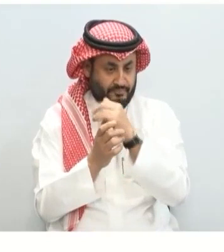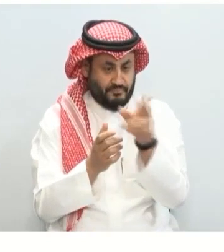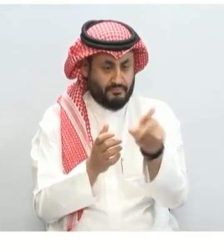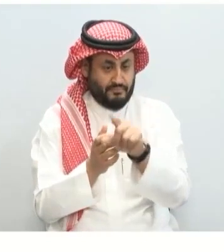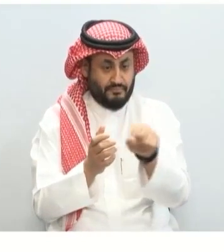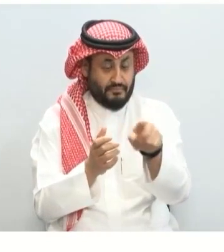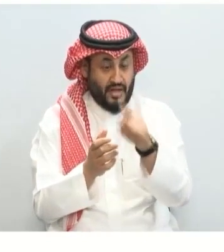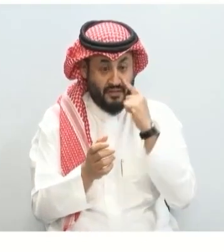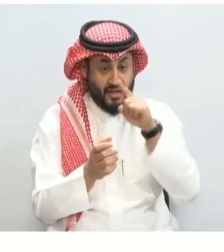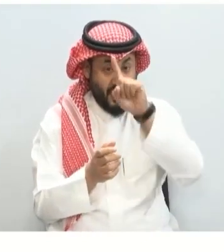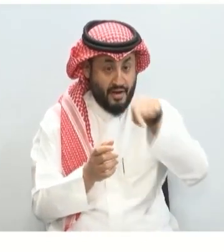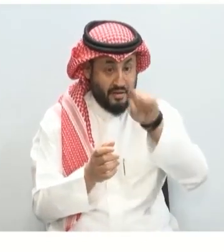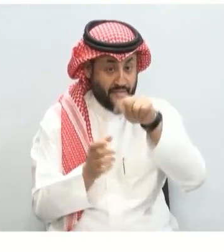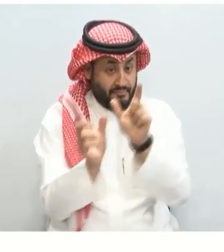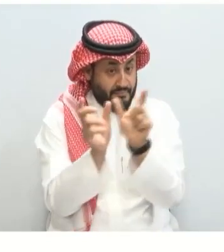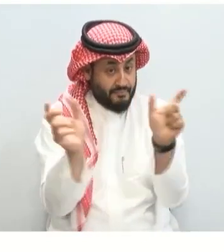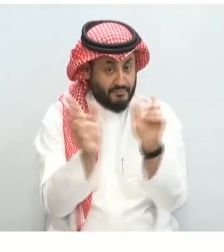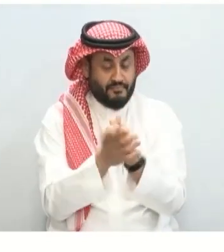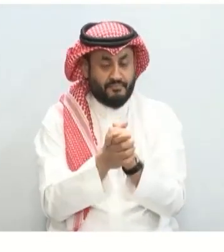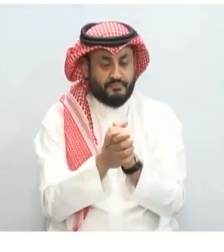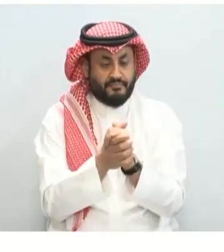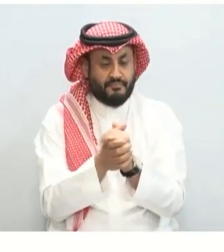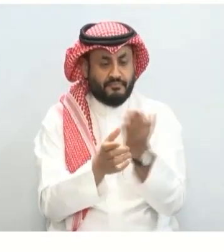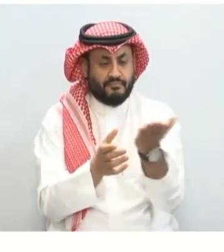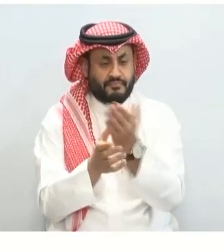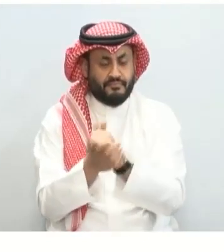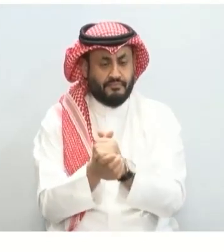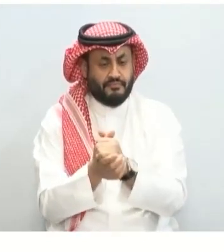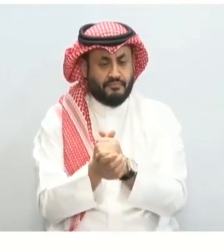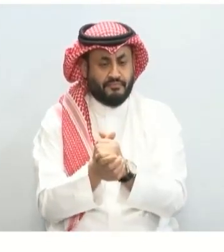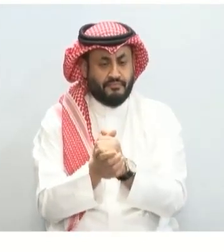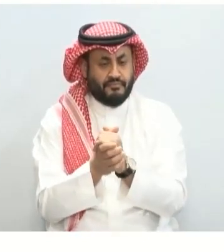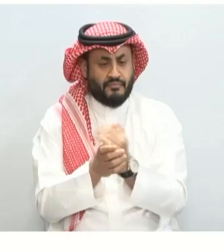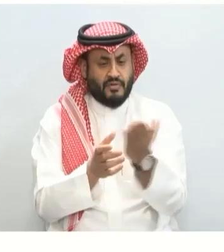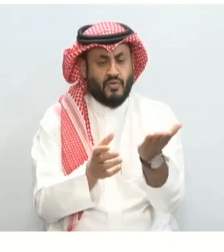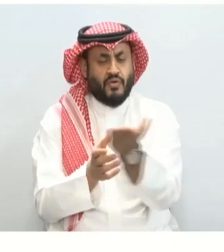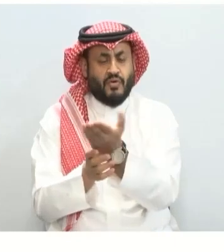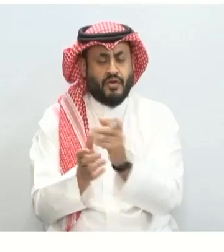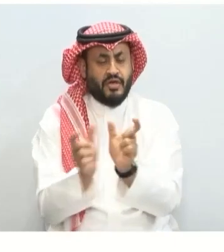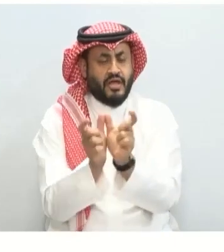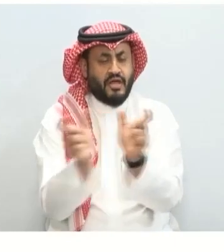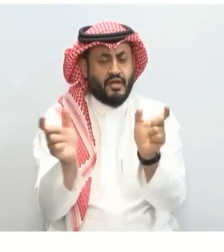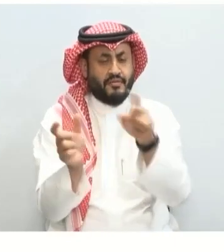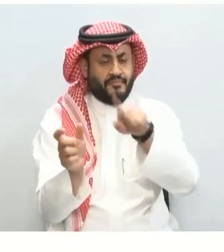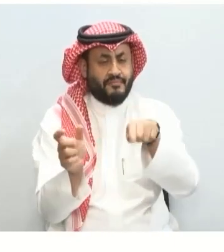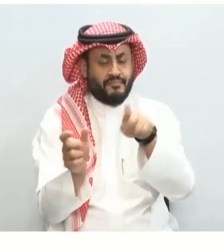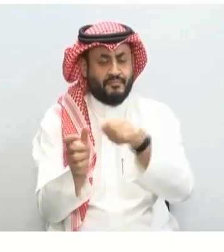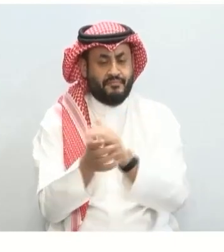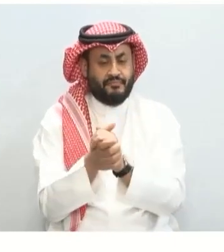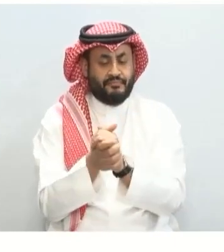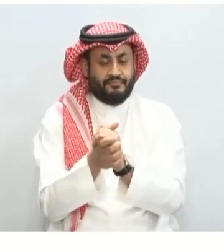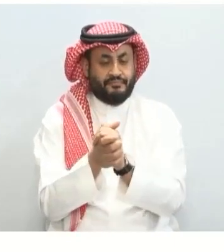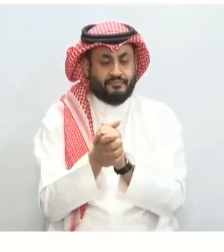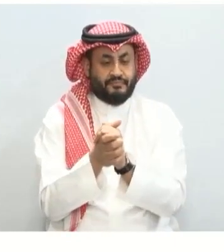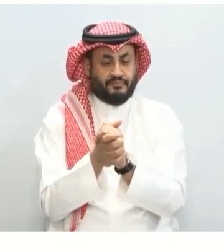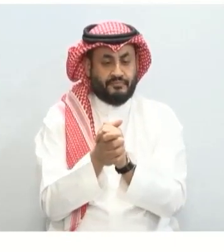of non-separable here. Call for, come from, look into, tire of, come across, go